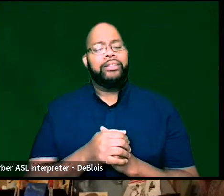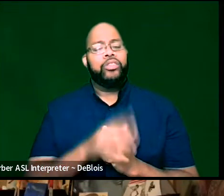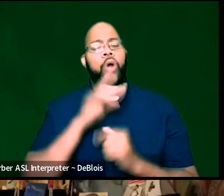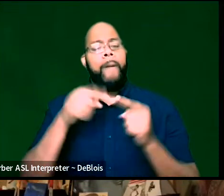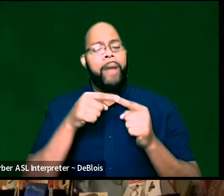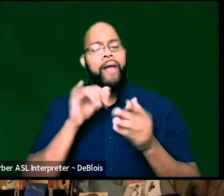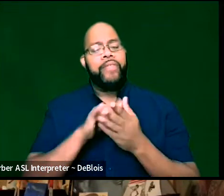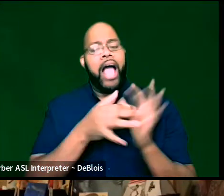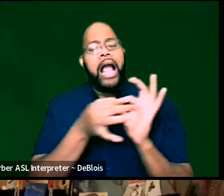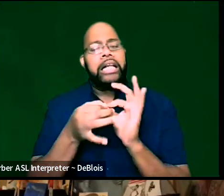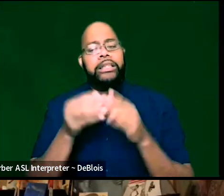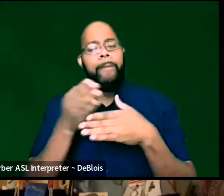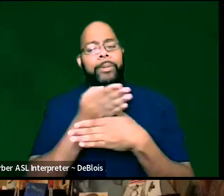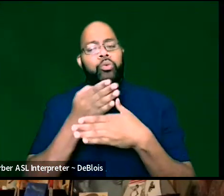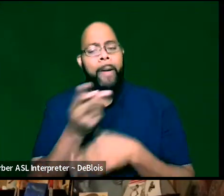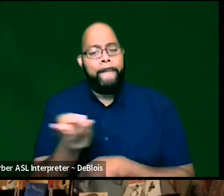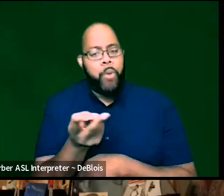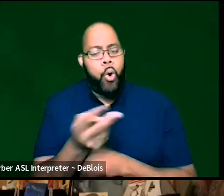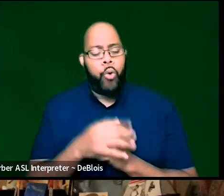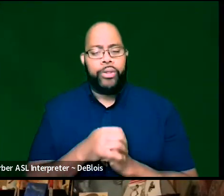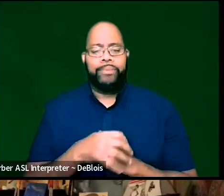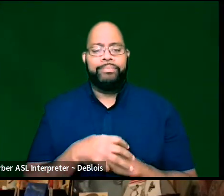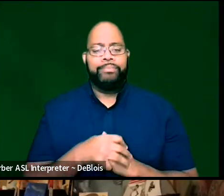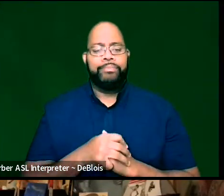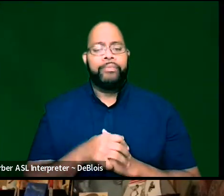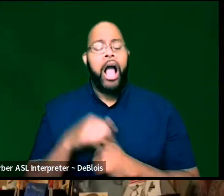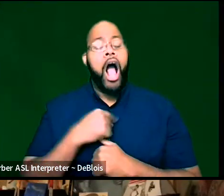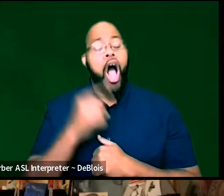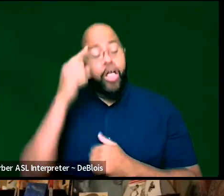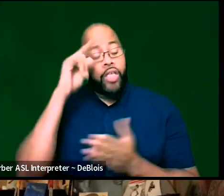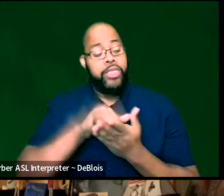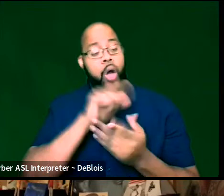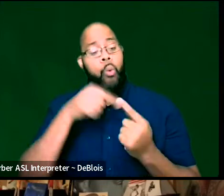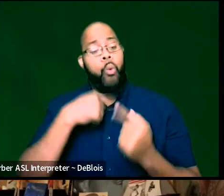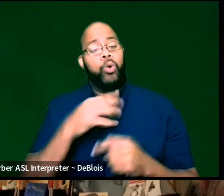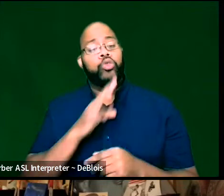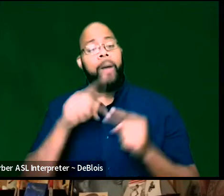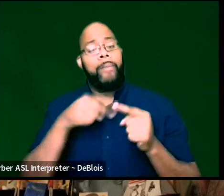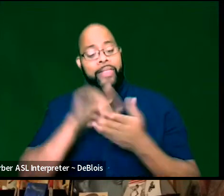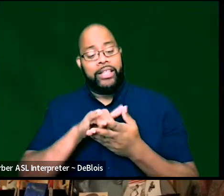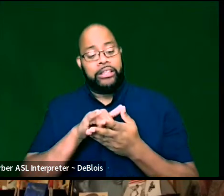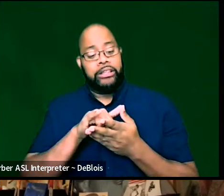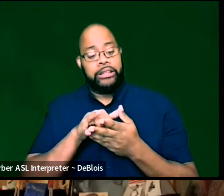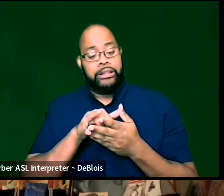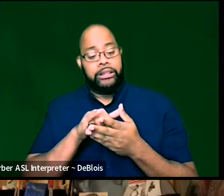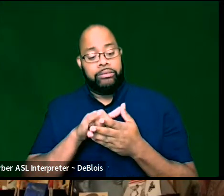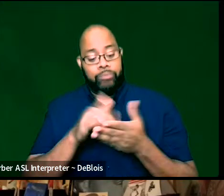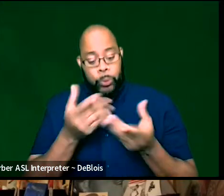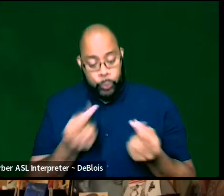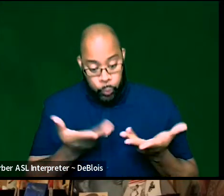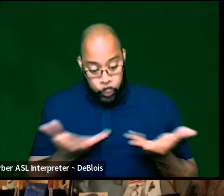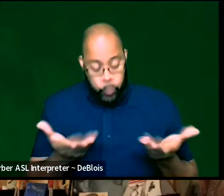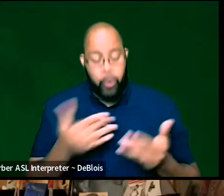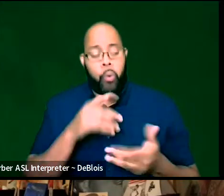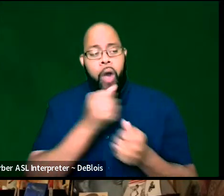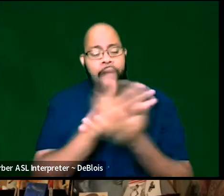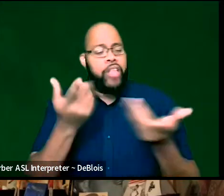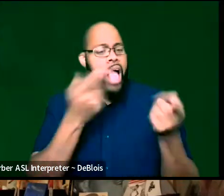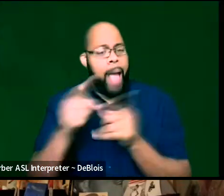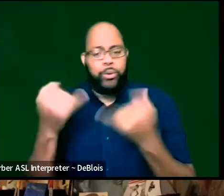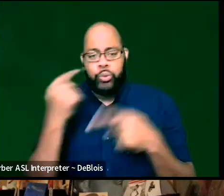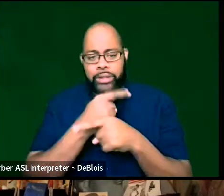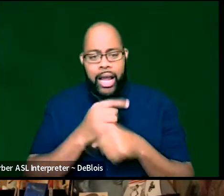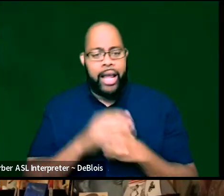the connections between the both of you. I think when we're talking about this movement, especially with everything going on